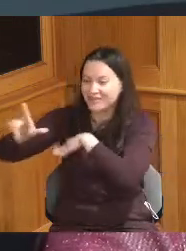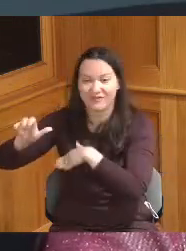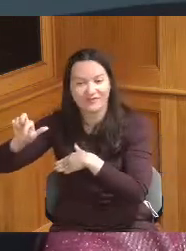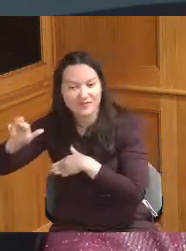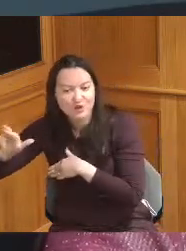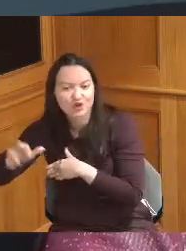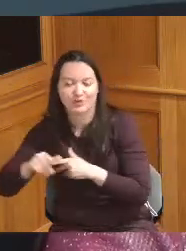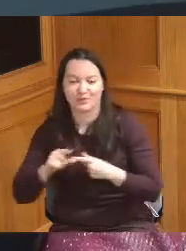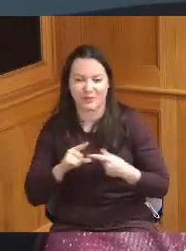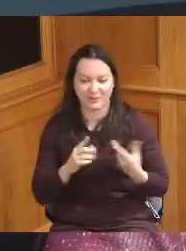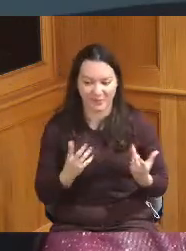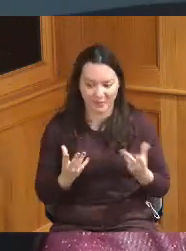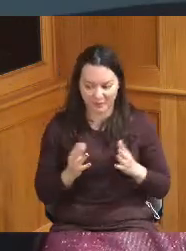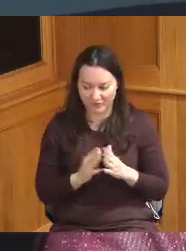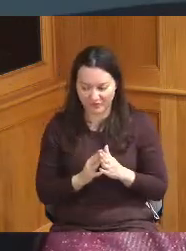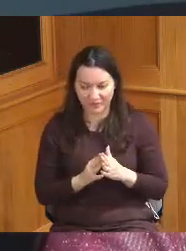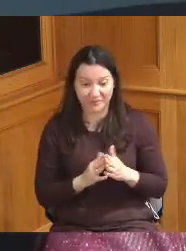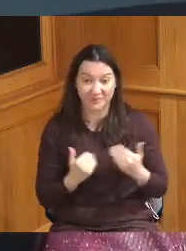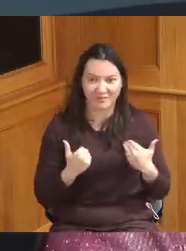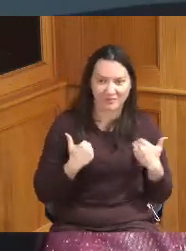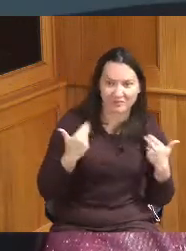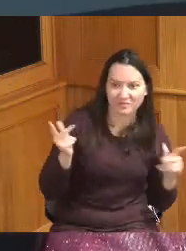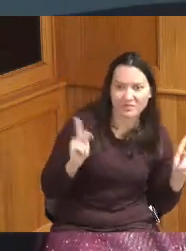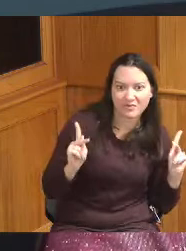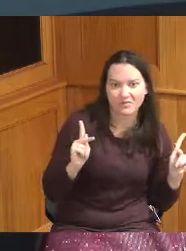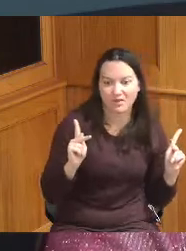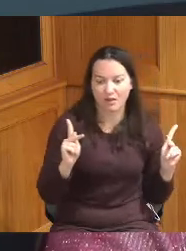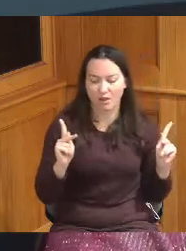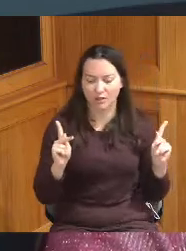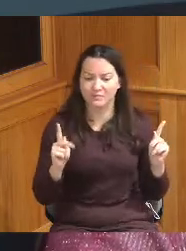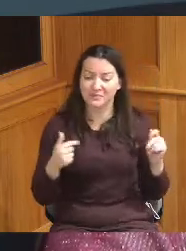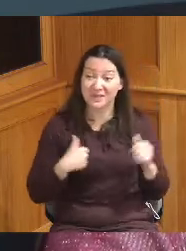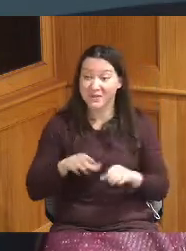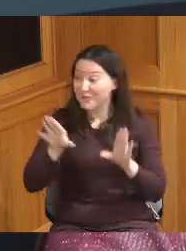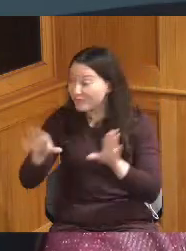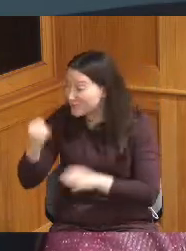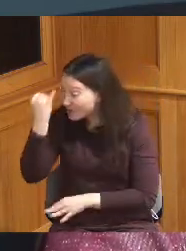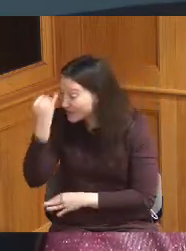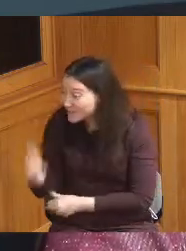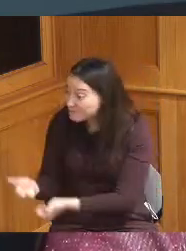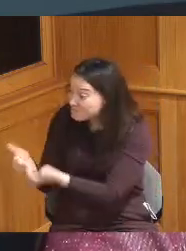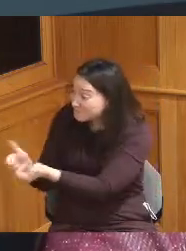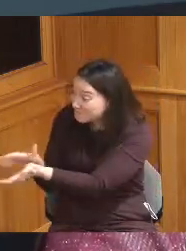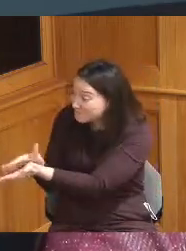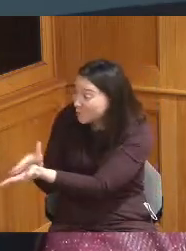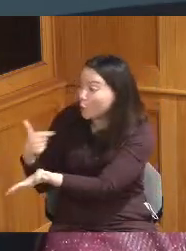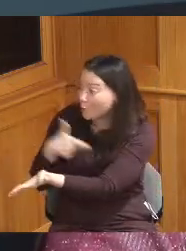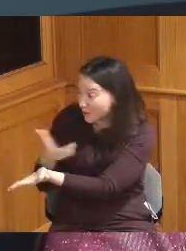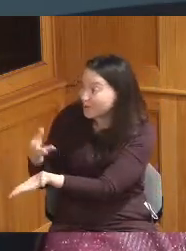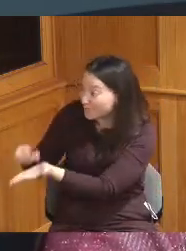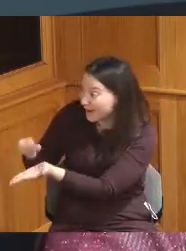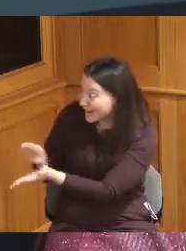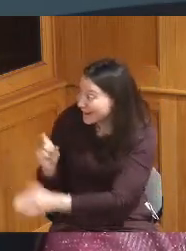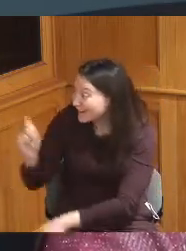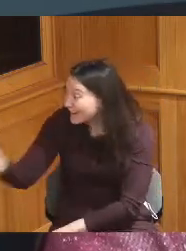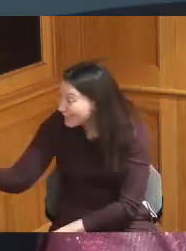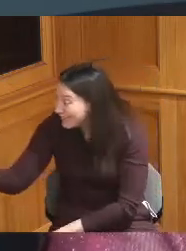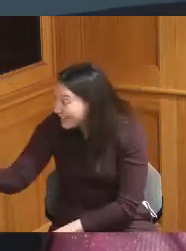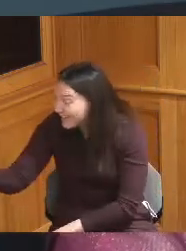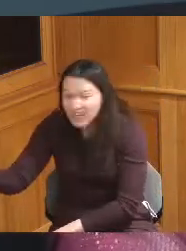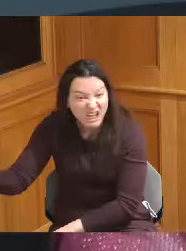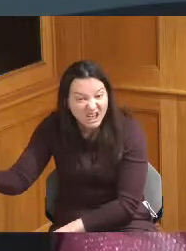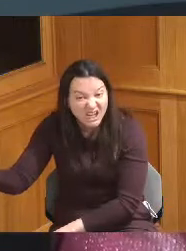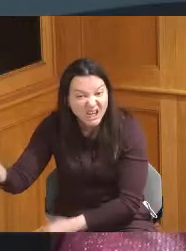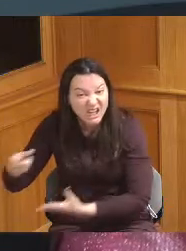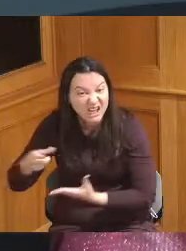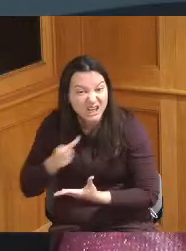or to youth or whatever it is. You have a great idea, and then, it just moves too